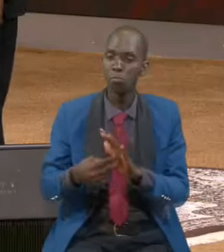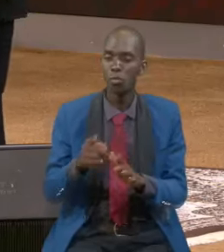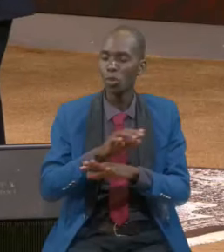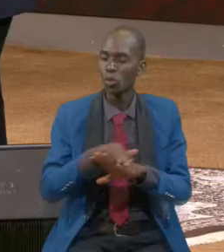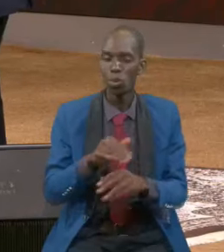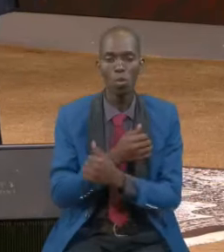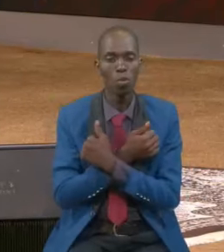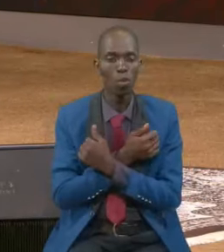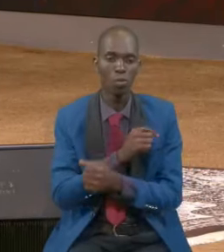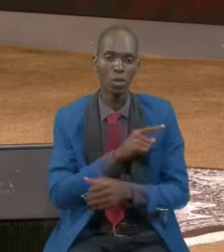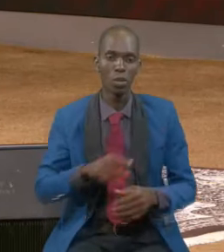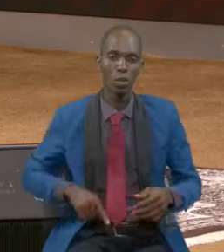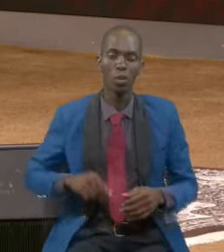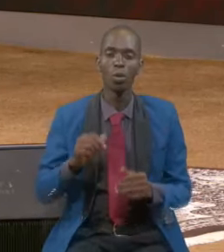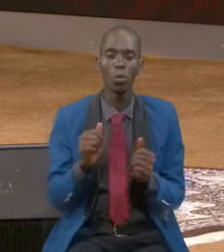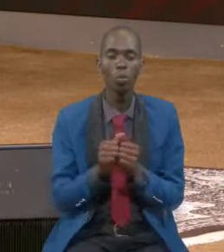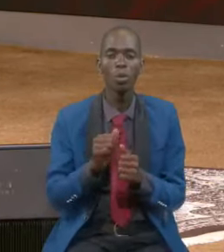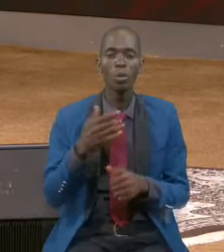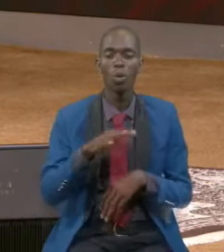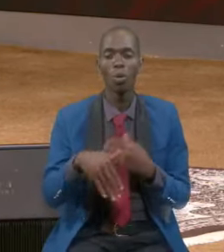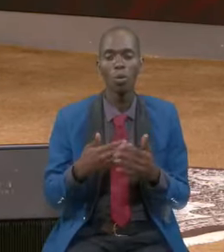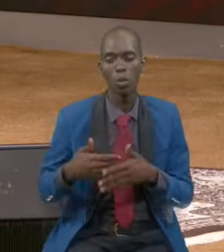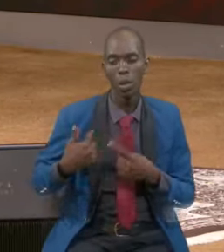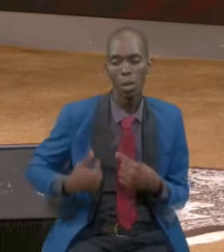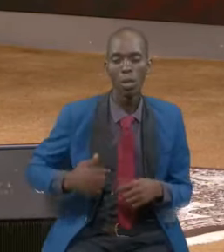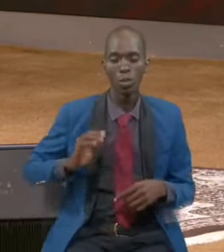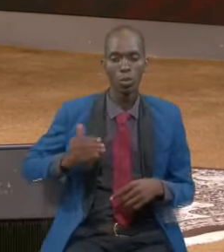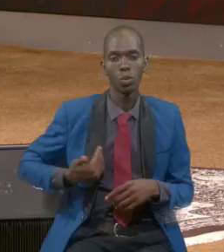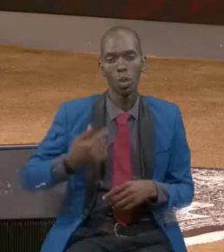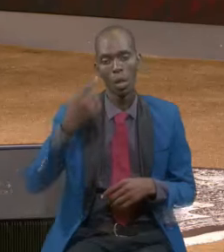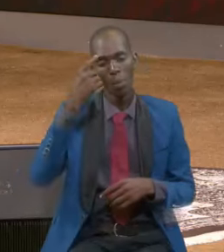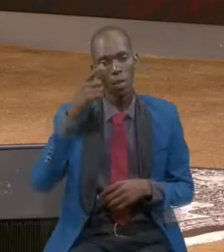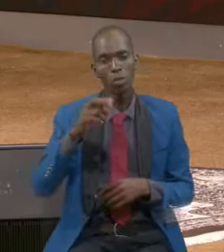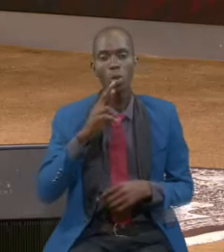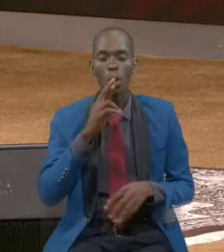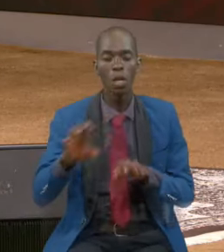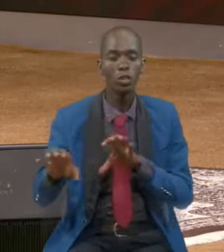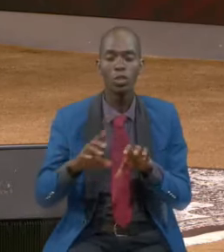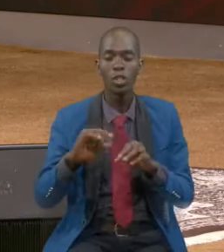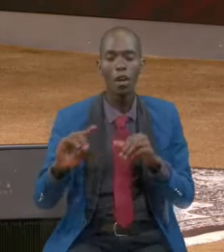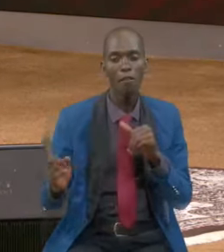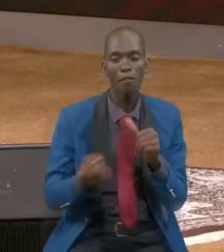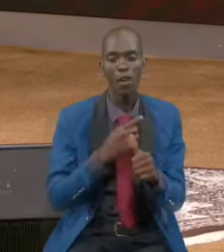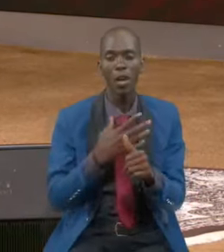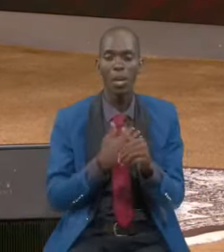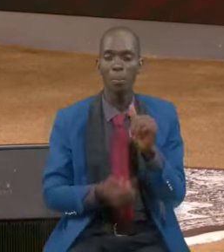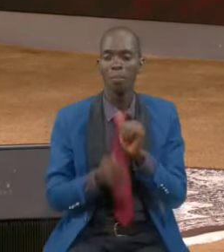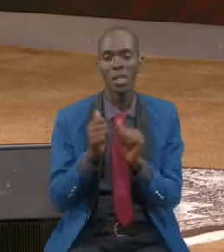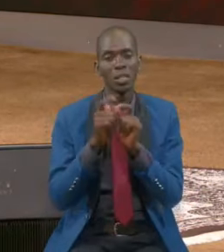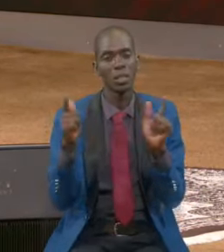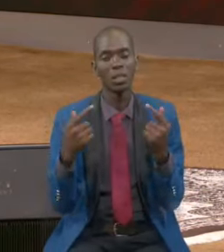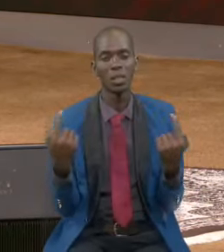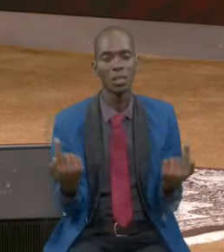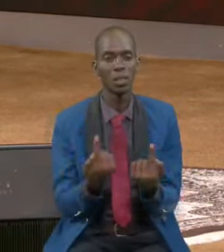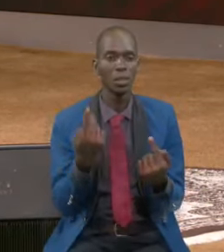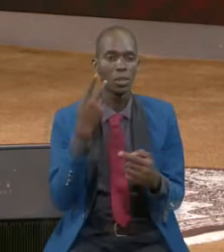with all your heart, all your soul, all your mind, and you are committing the first sin and the greatest sin. Look at verse